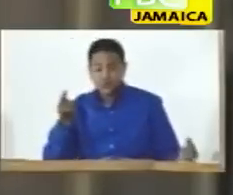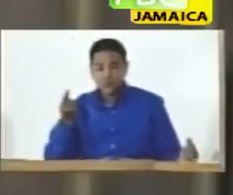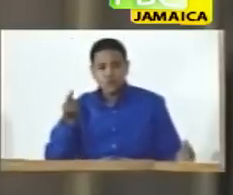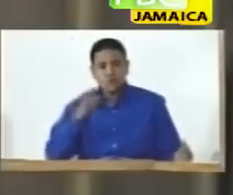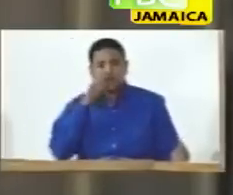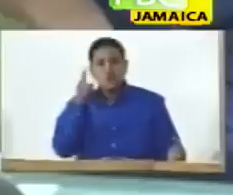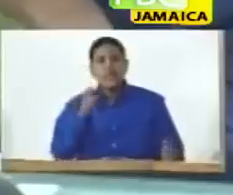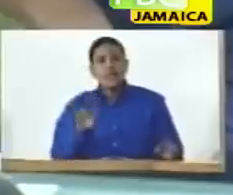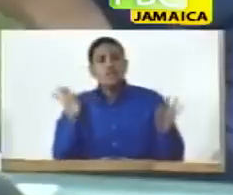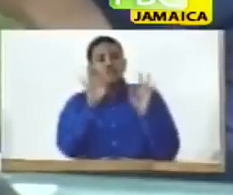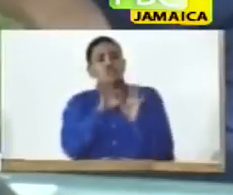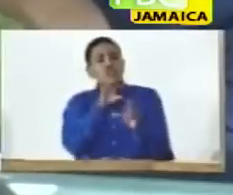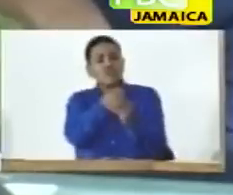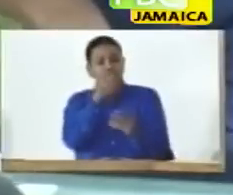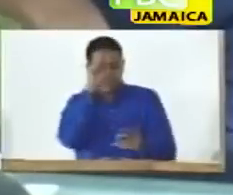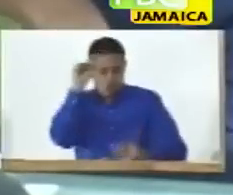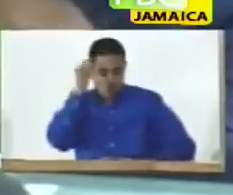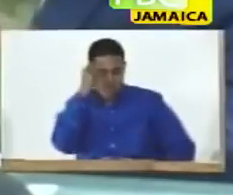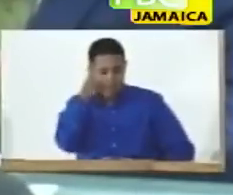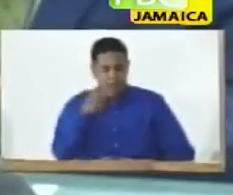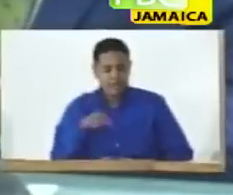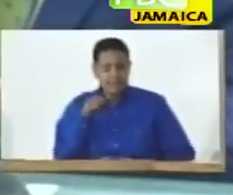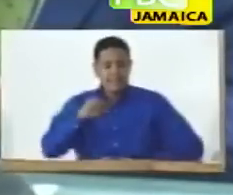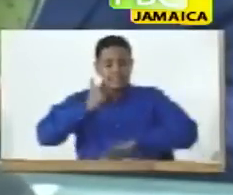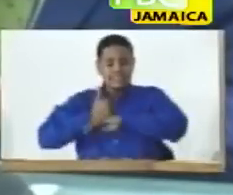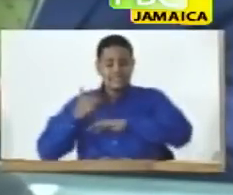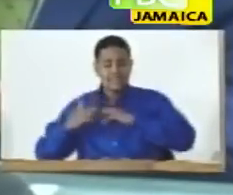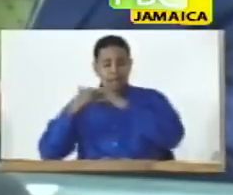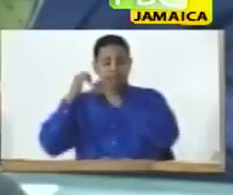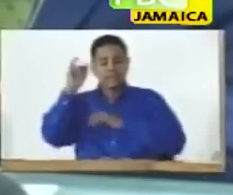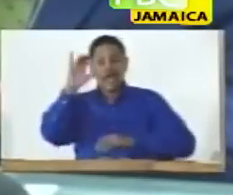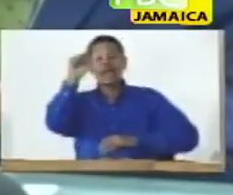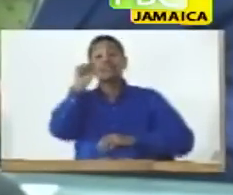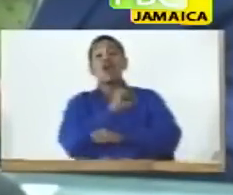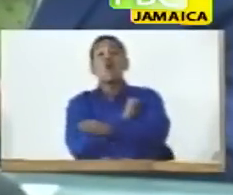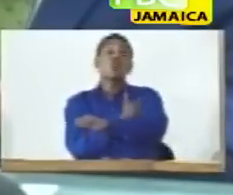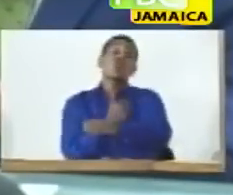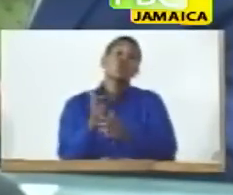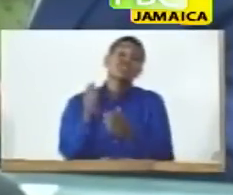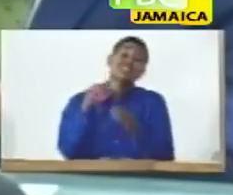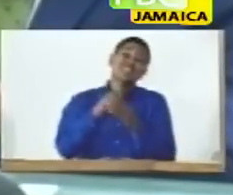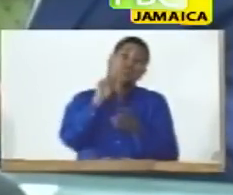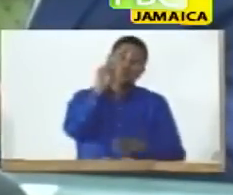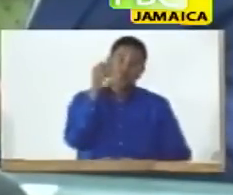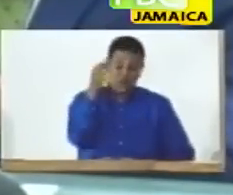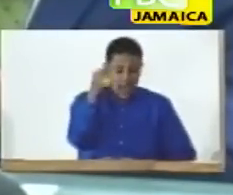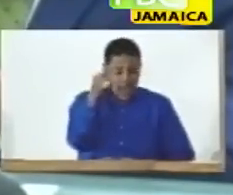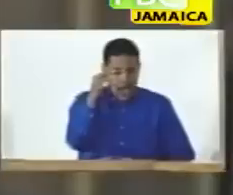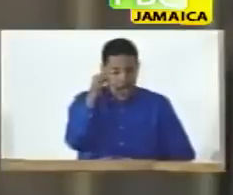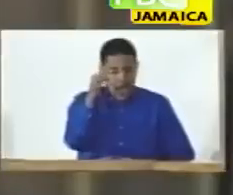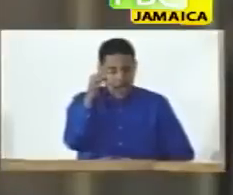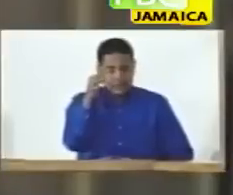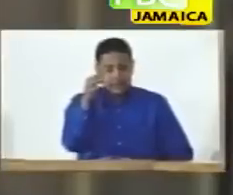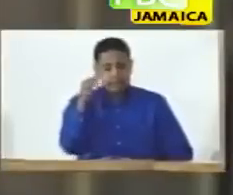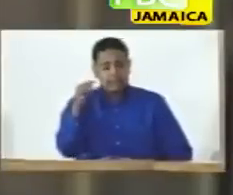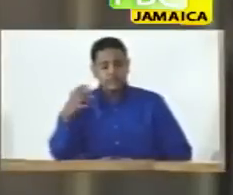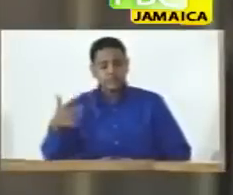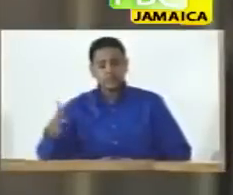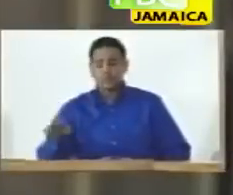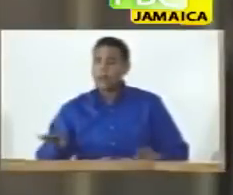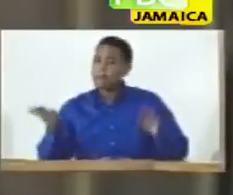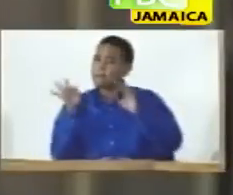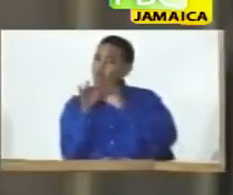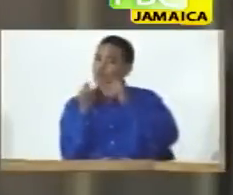the government. The establishment of the ICT Authority in 2019 was an